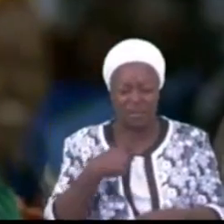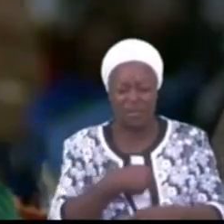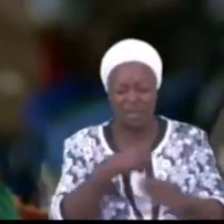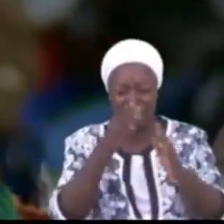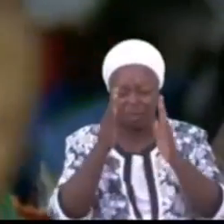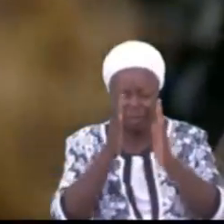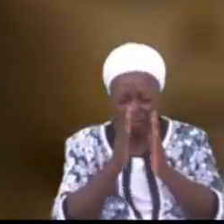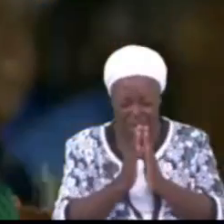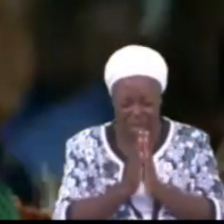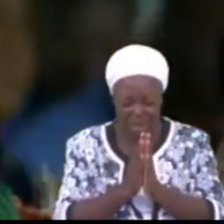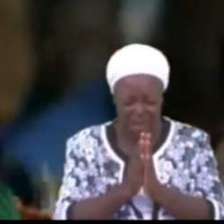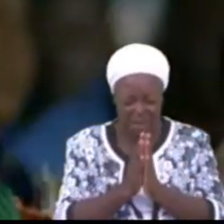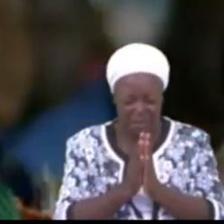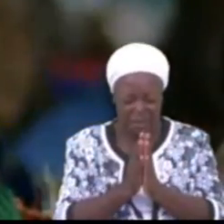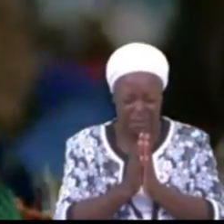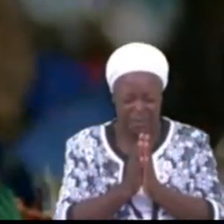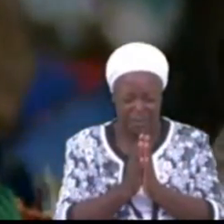pray.